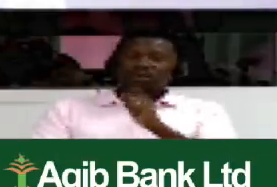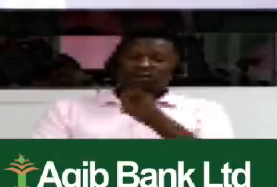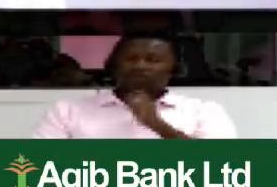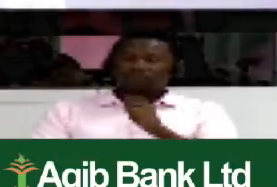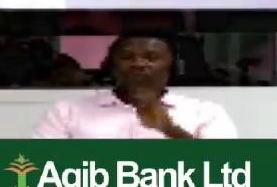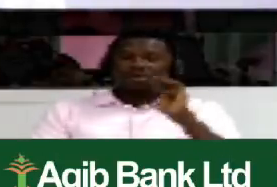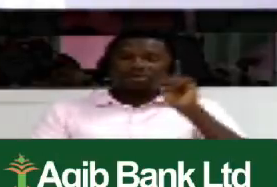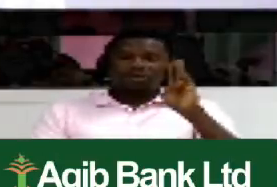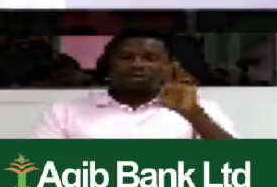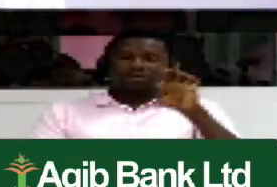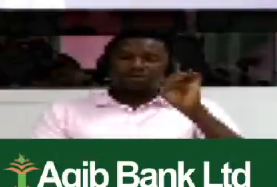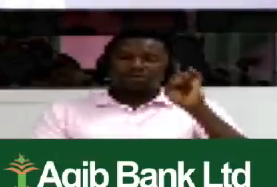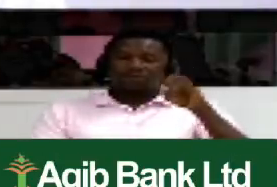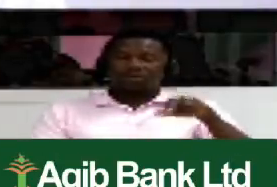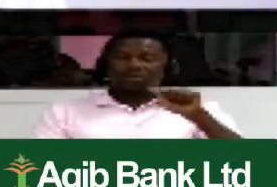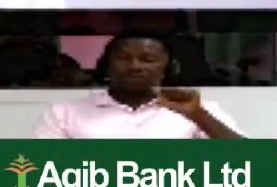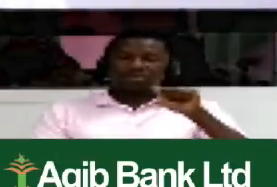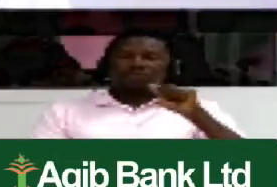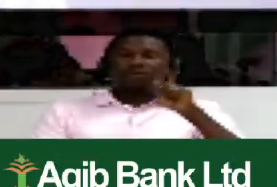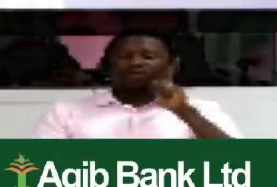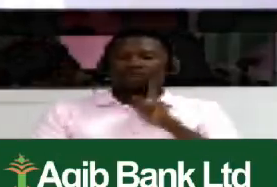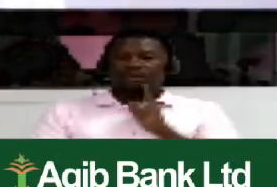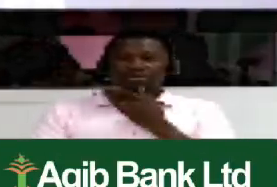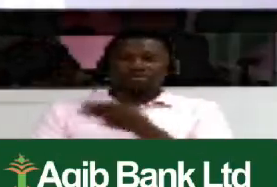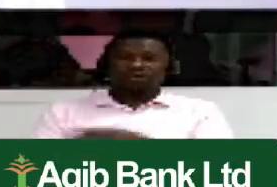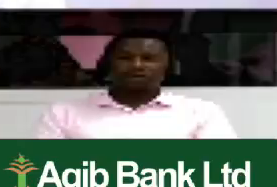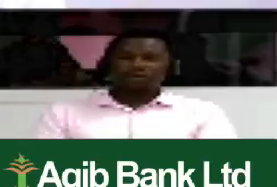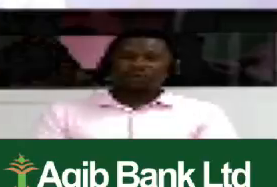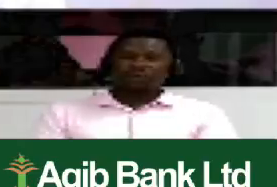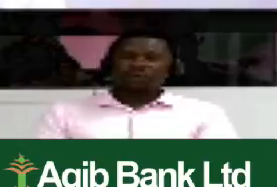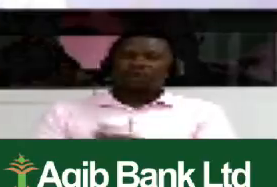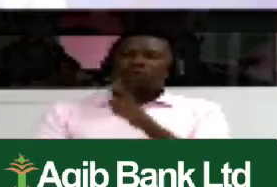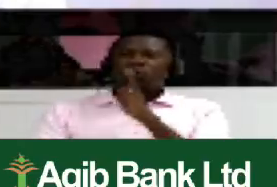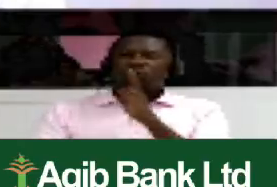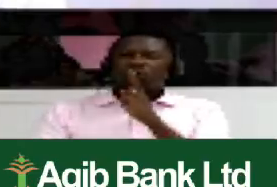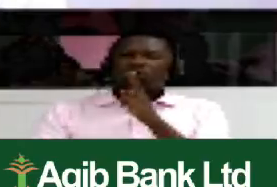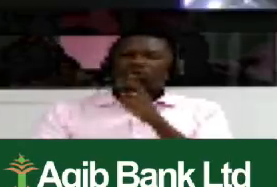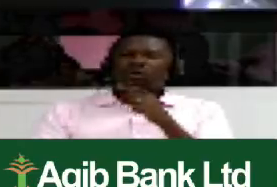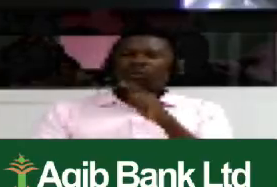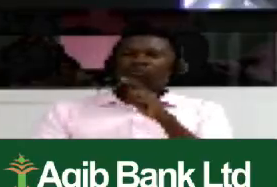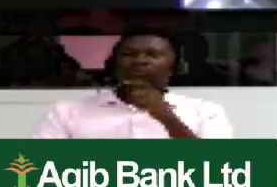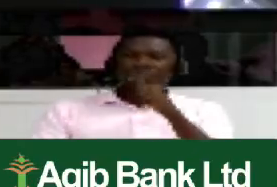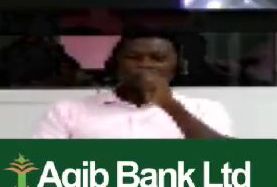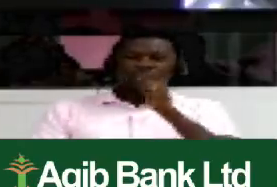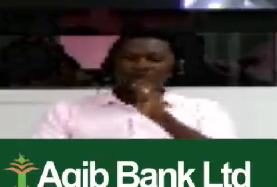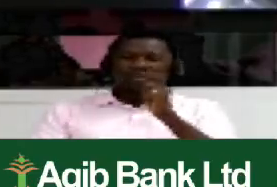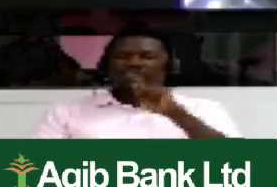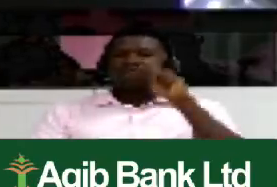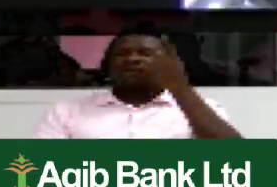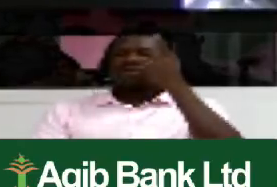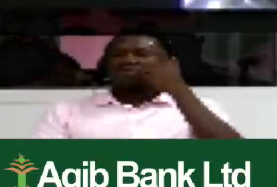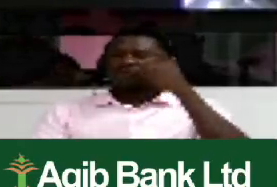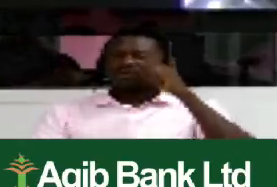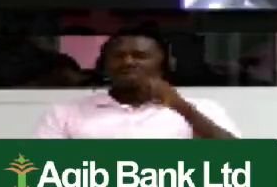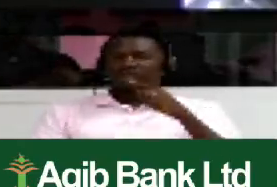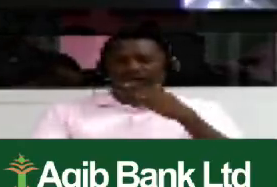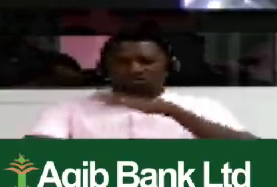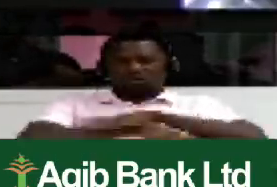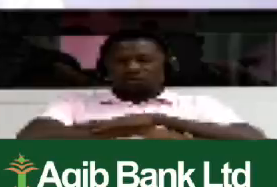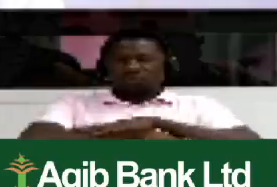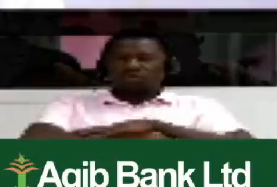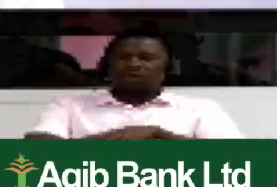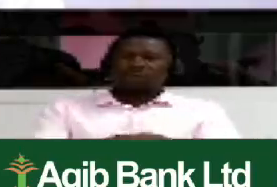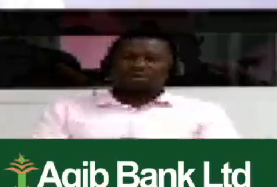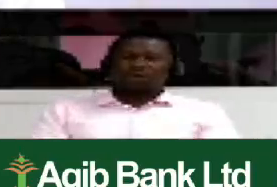Yes. Who did you interview first, do you recall? Mr. Ajao, of course, the senior teacher. Can you tell us what